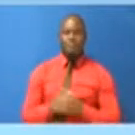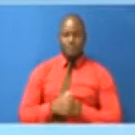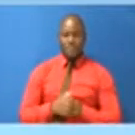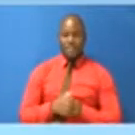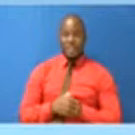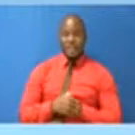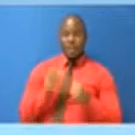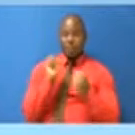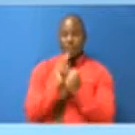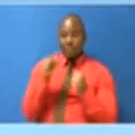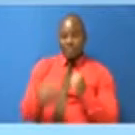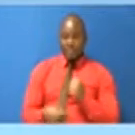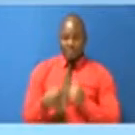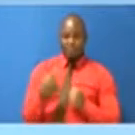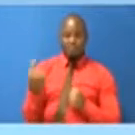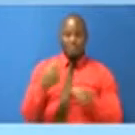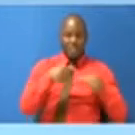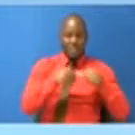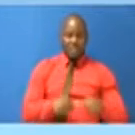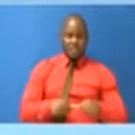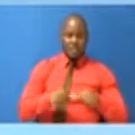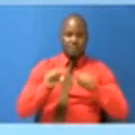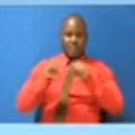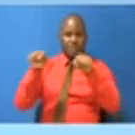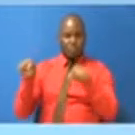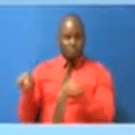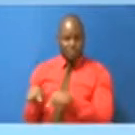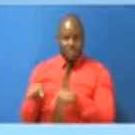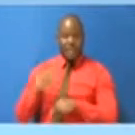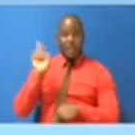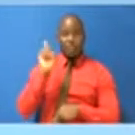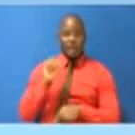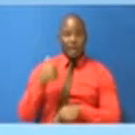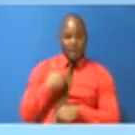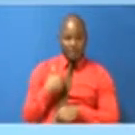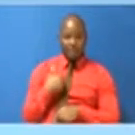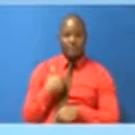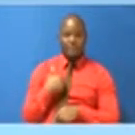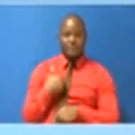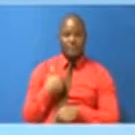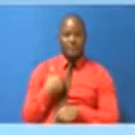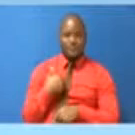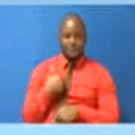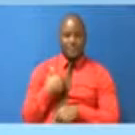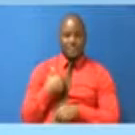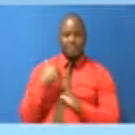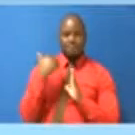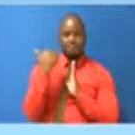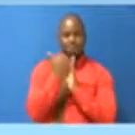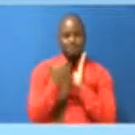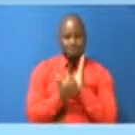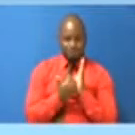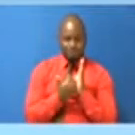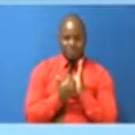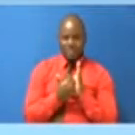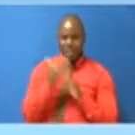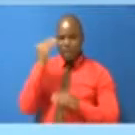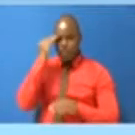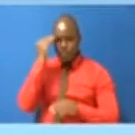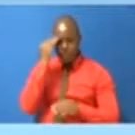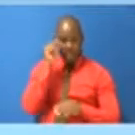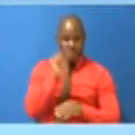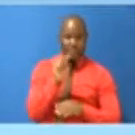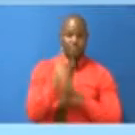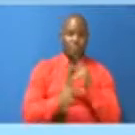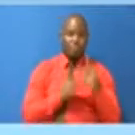sits 000 single dwelling units nairobi has to strategically densify but